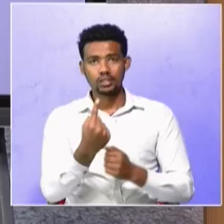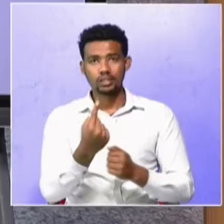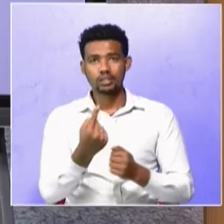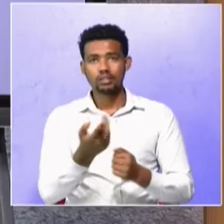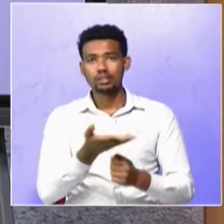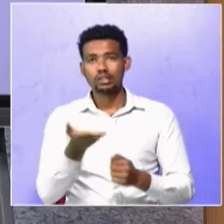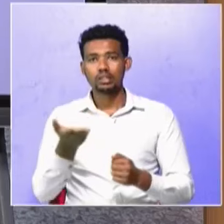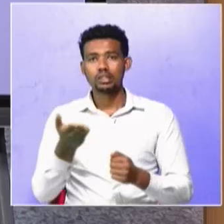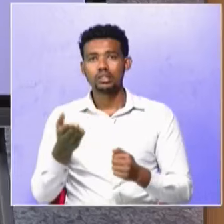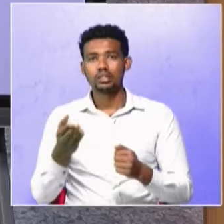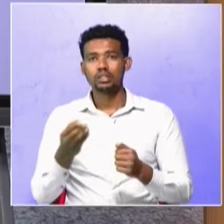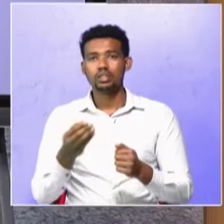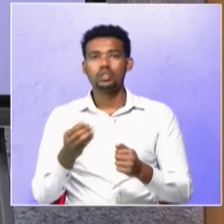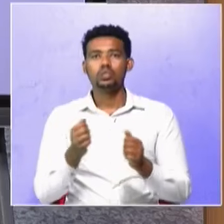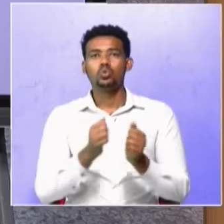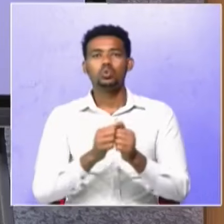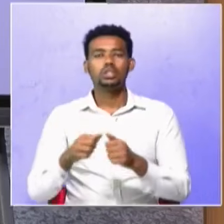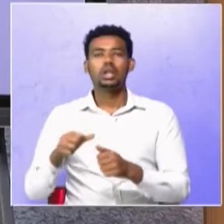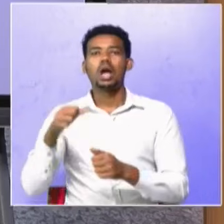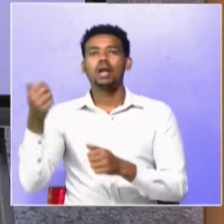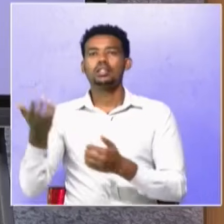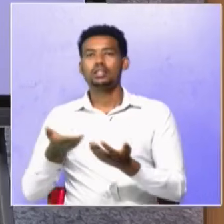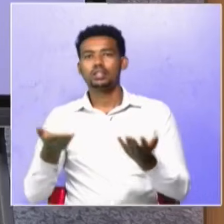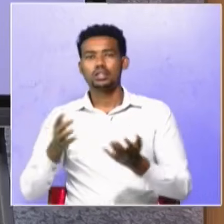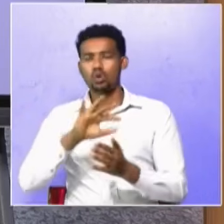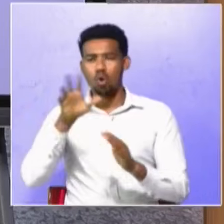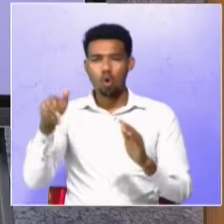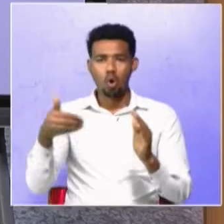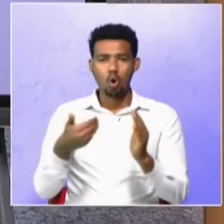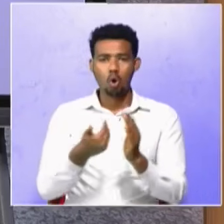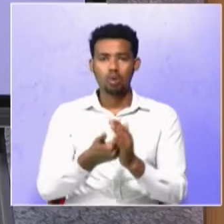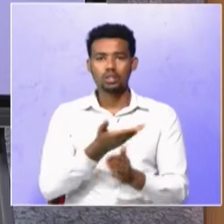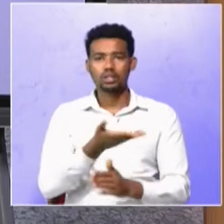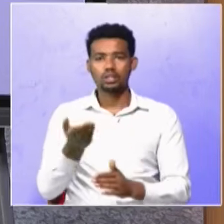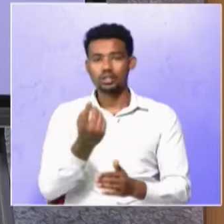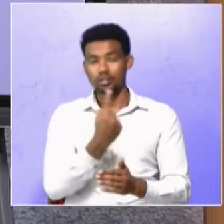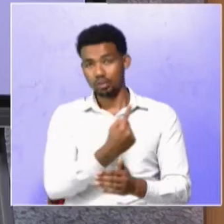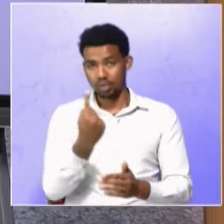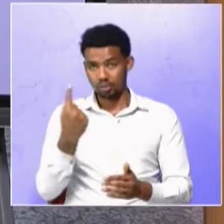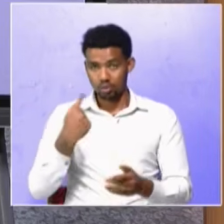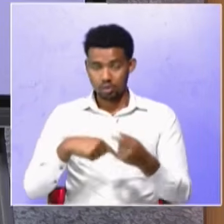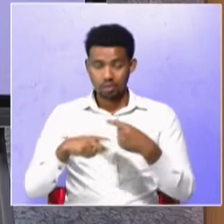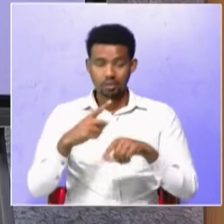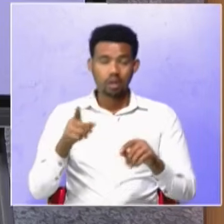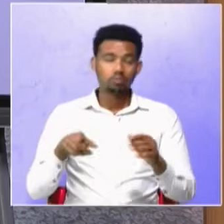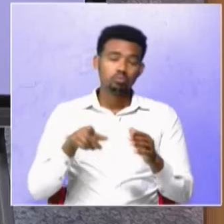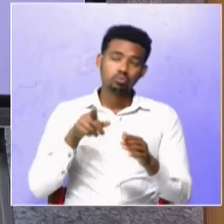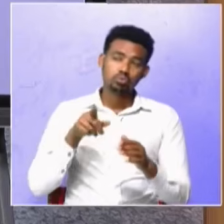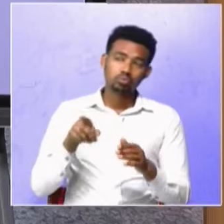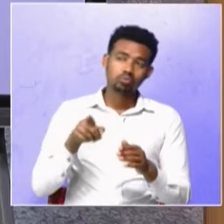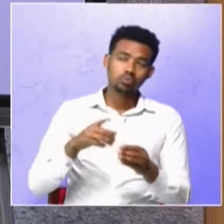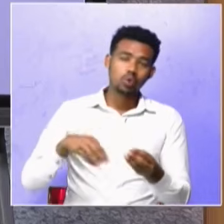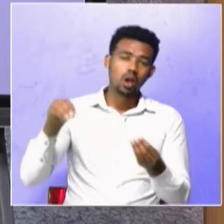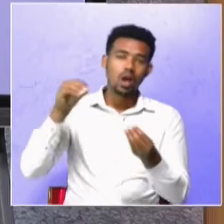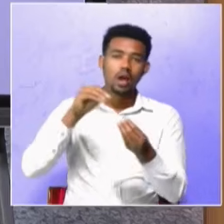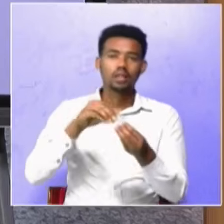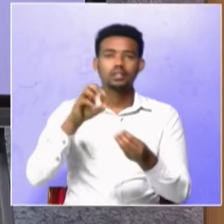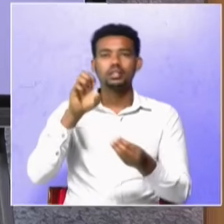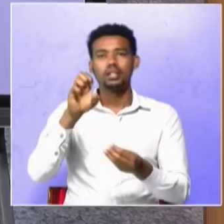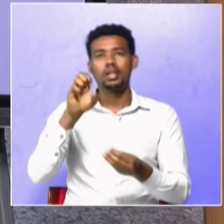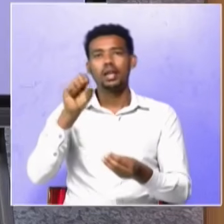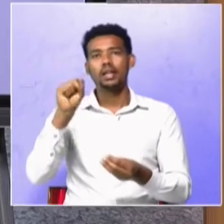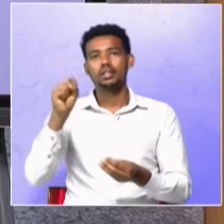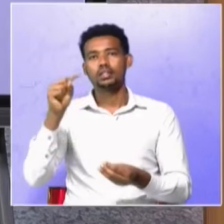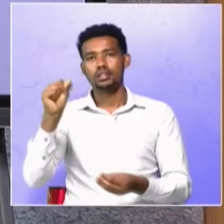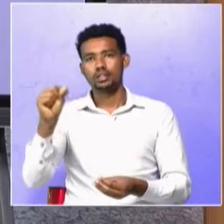with other things, like the whole thing sometimes. So when we come to here, we are adding